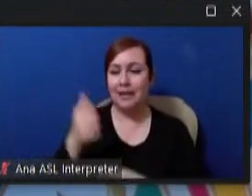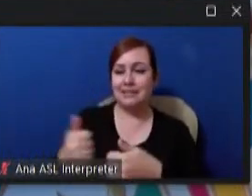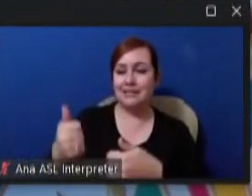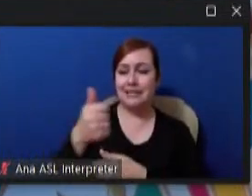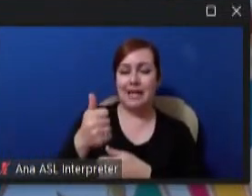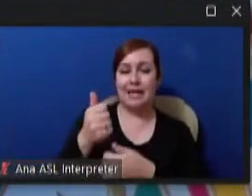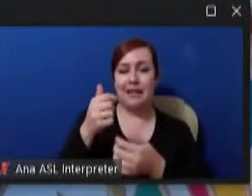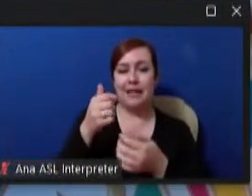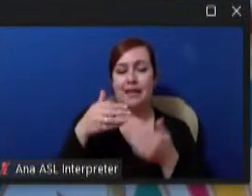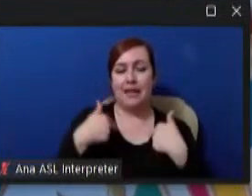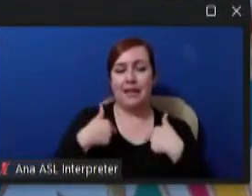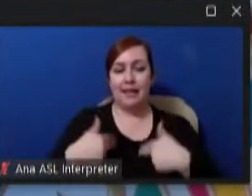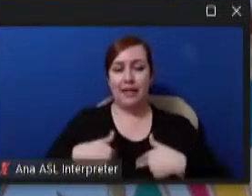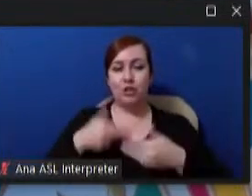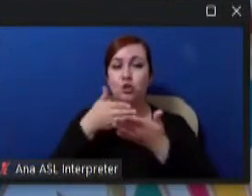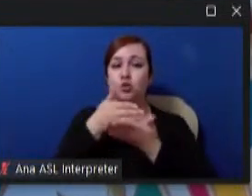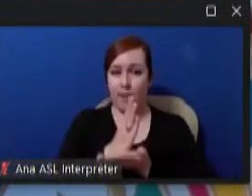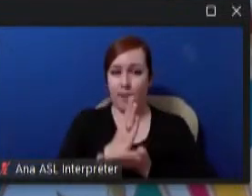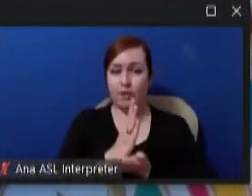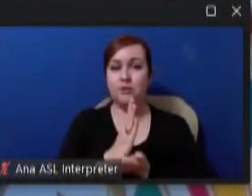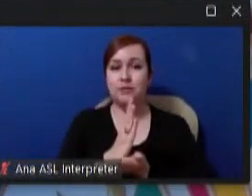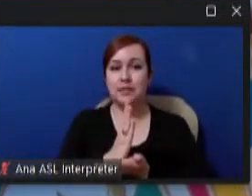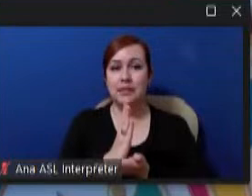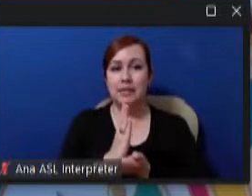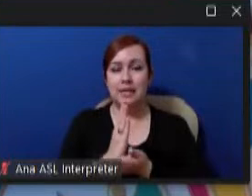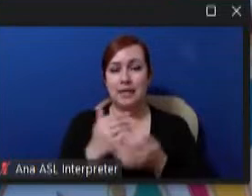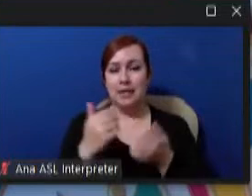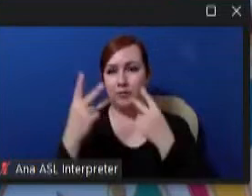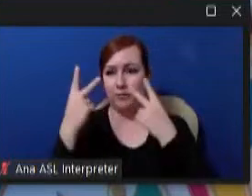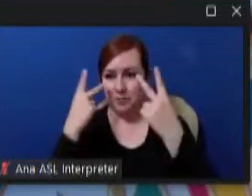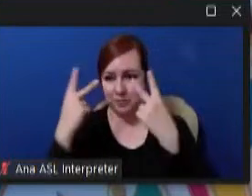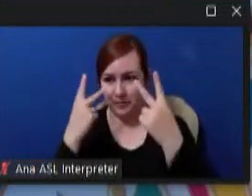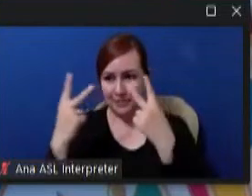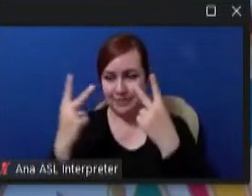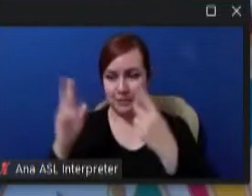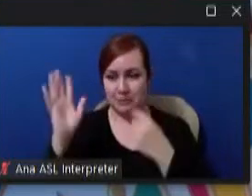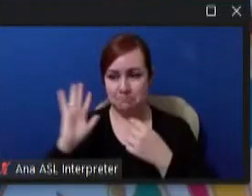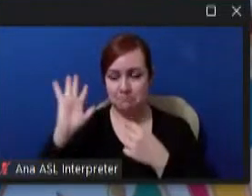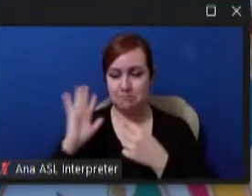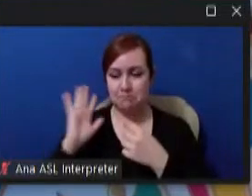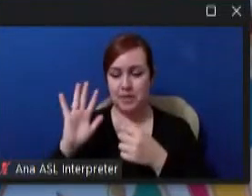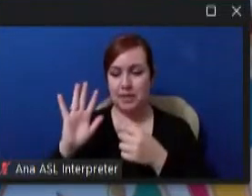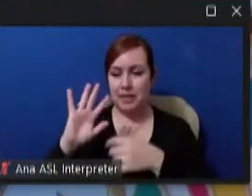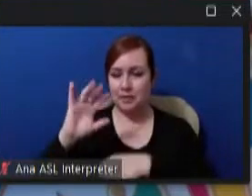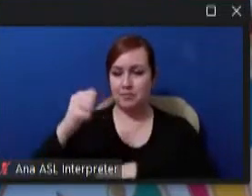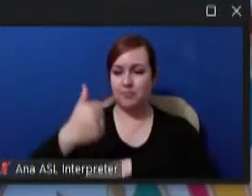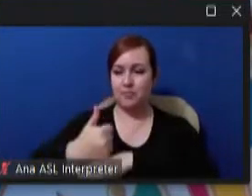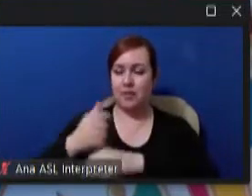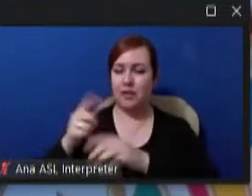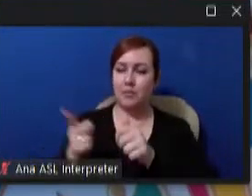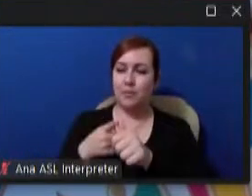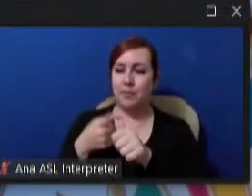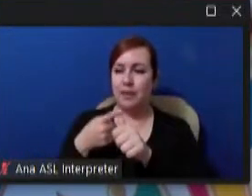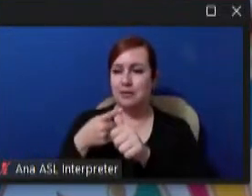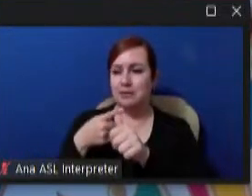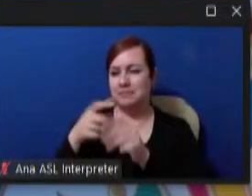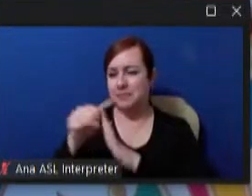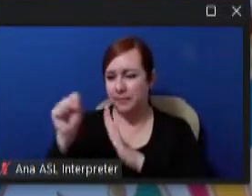of the state from the Secretariat for Human Rights. We met with you during our in loco visit.